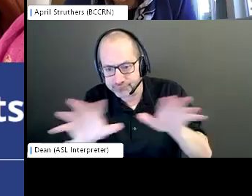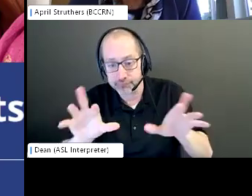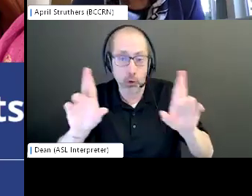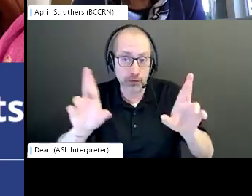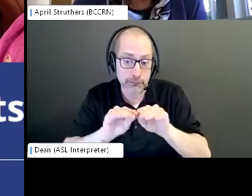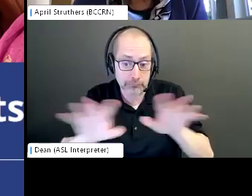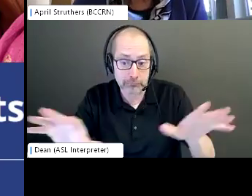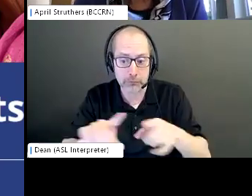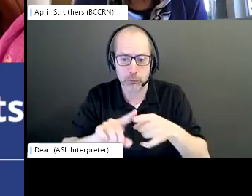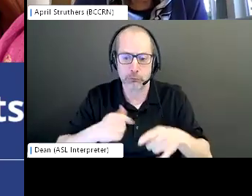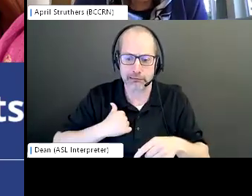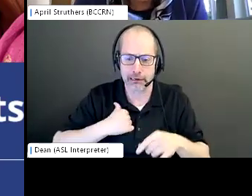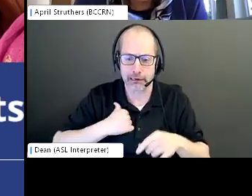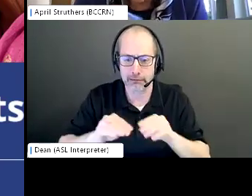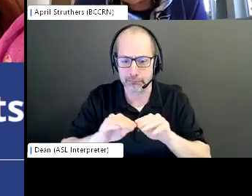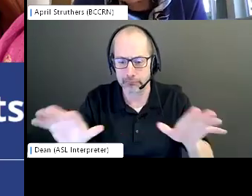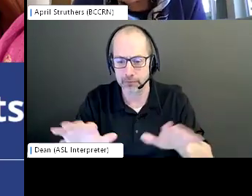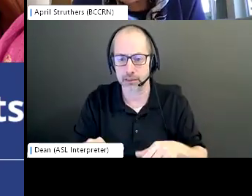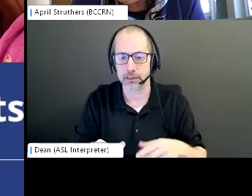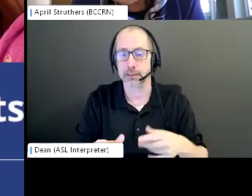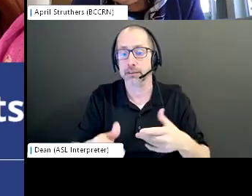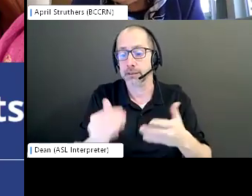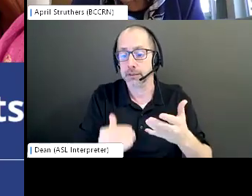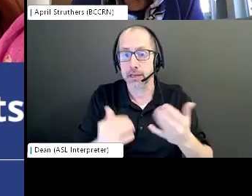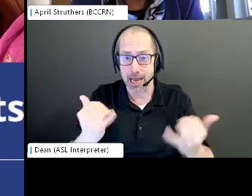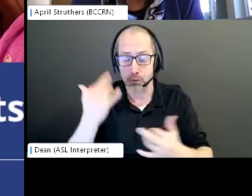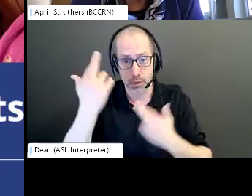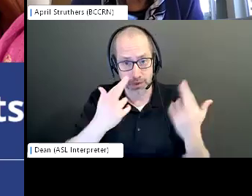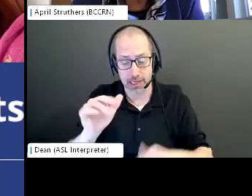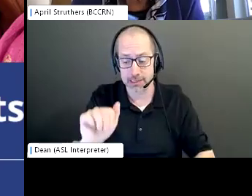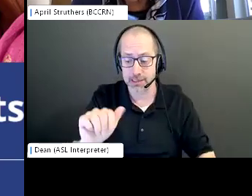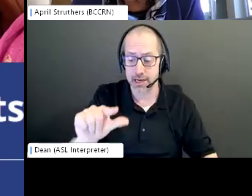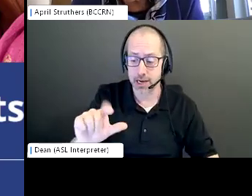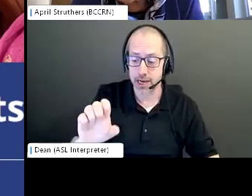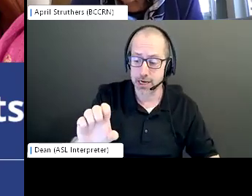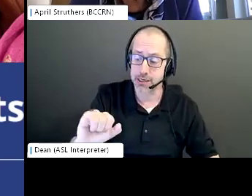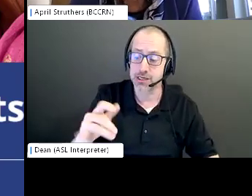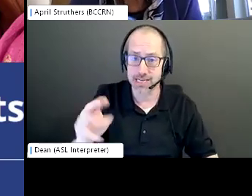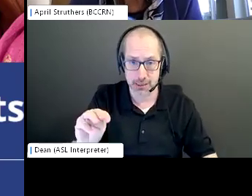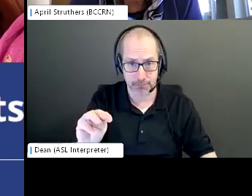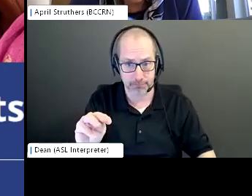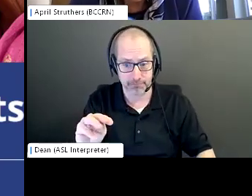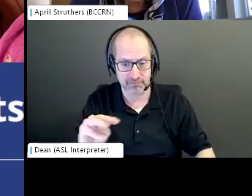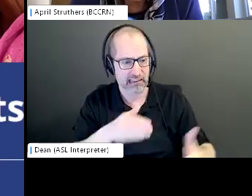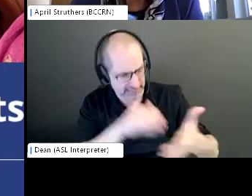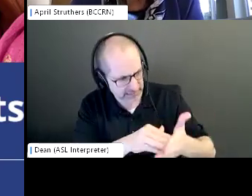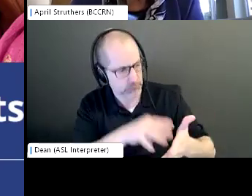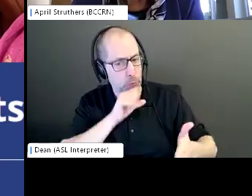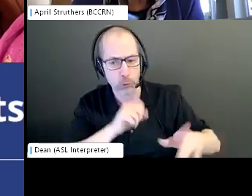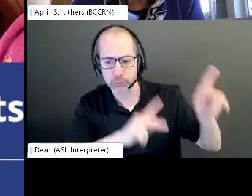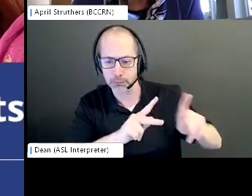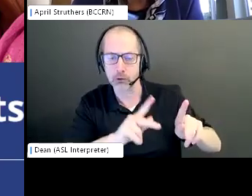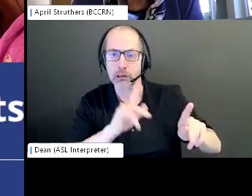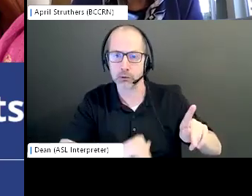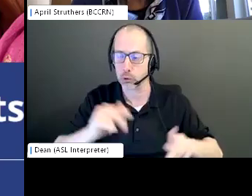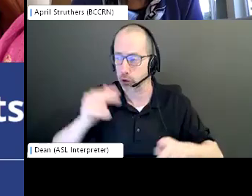And the other thing is we've realized the impact of ageism and have been working on information and knowledge exchange on